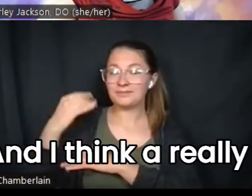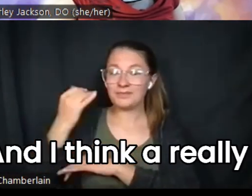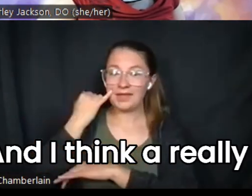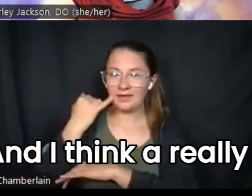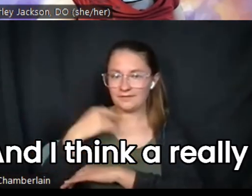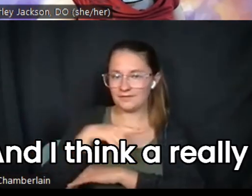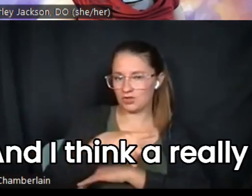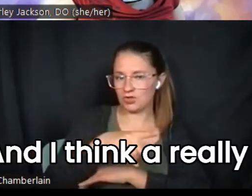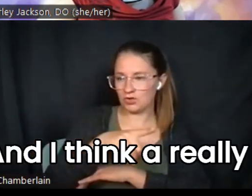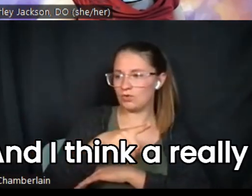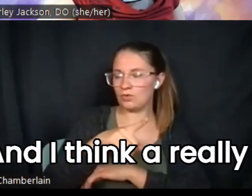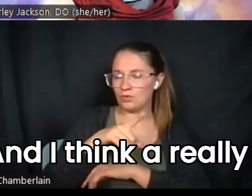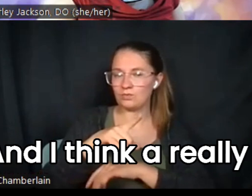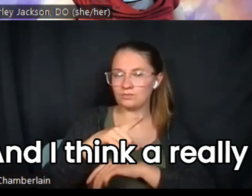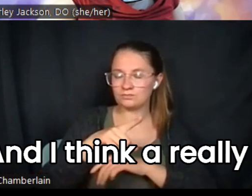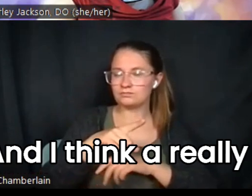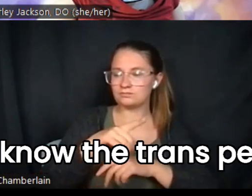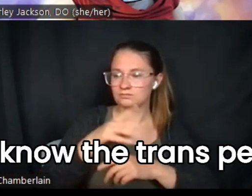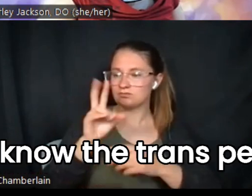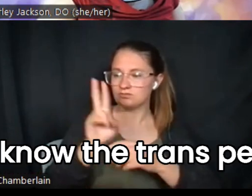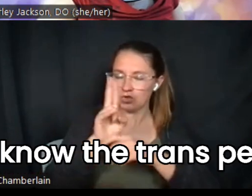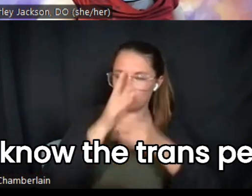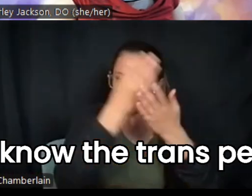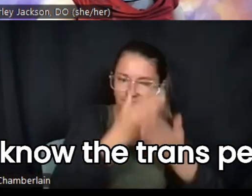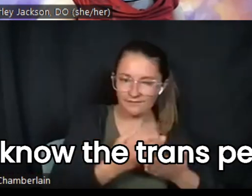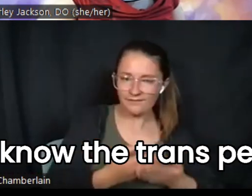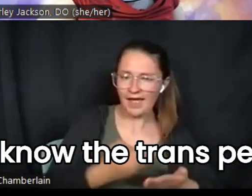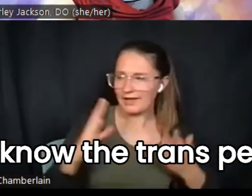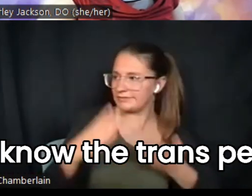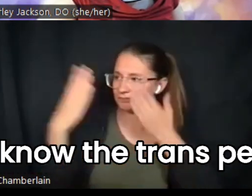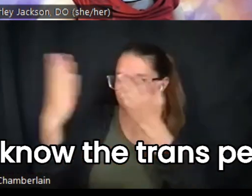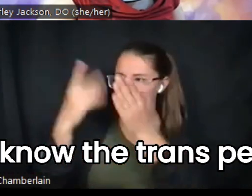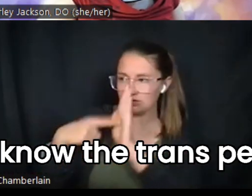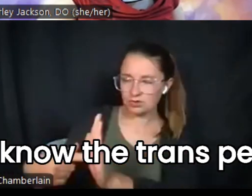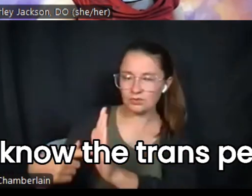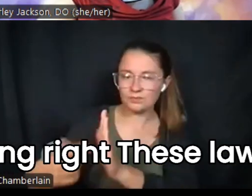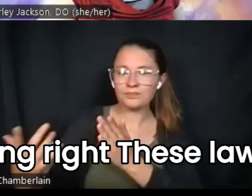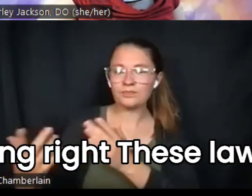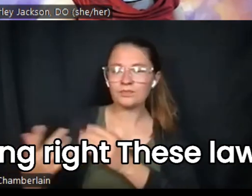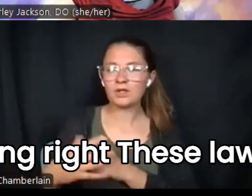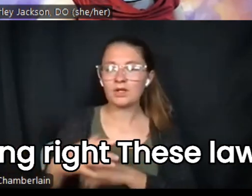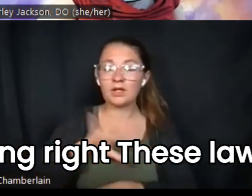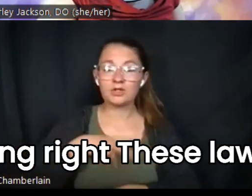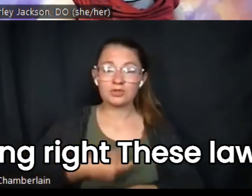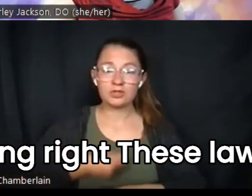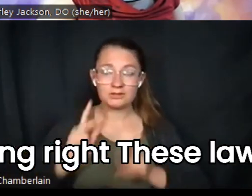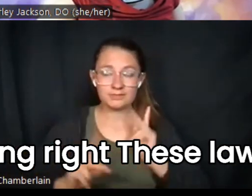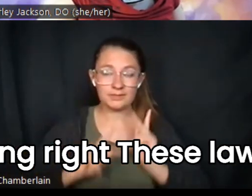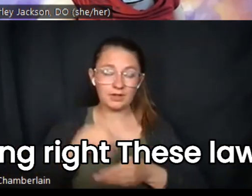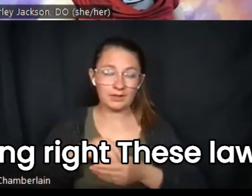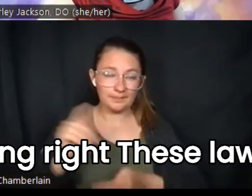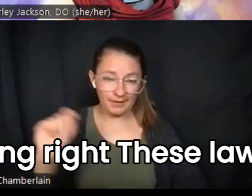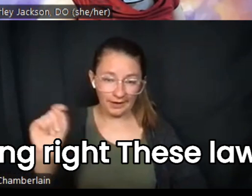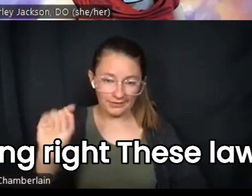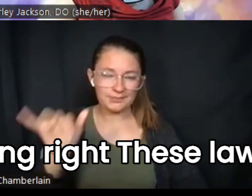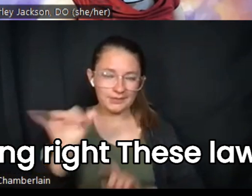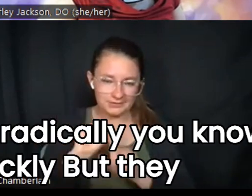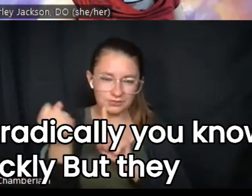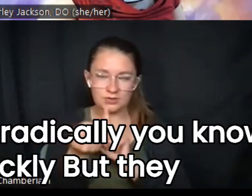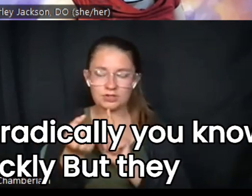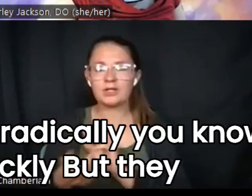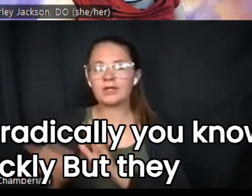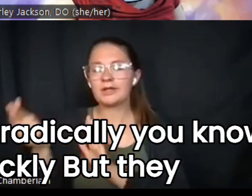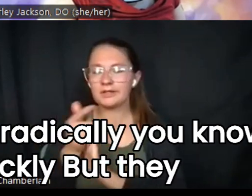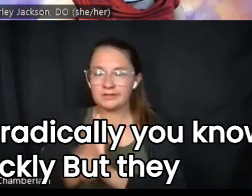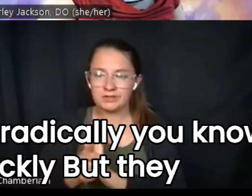observation. And I think a really good example is, the trans people in restrooms thing, right? These laws are